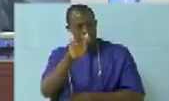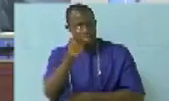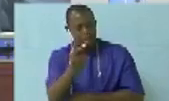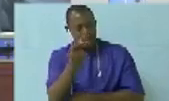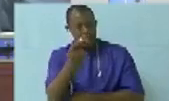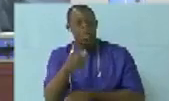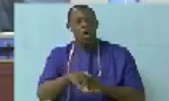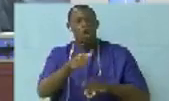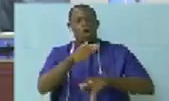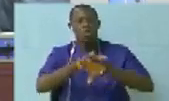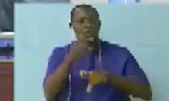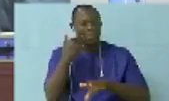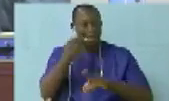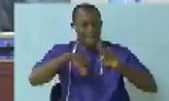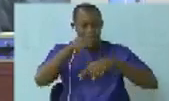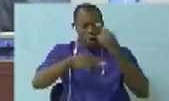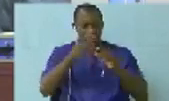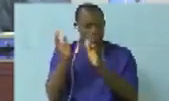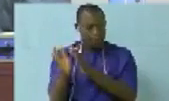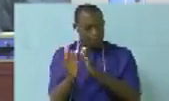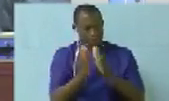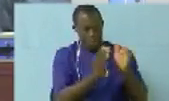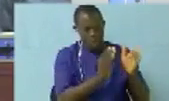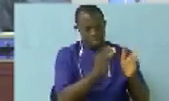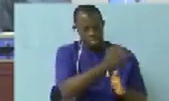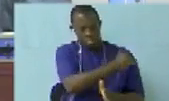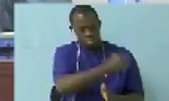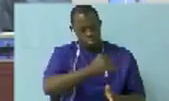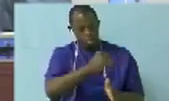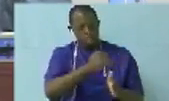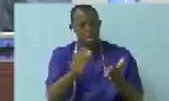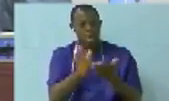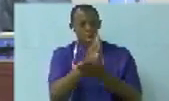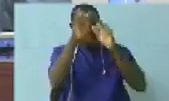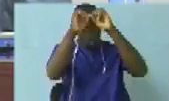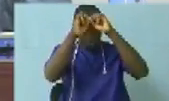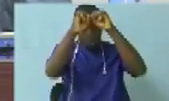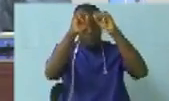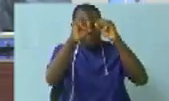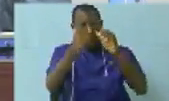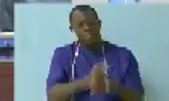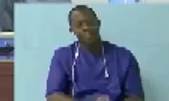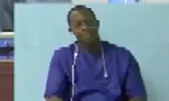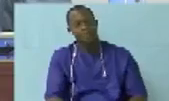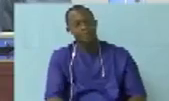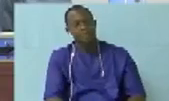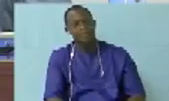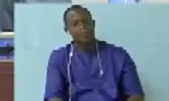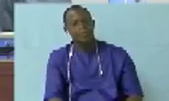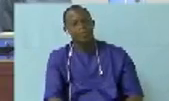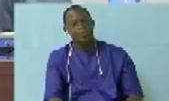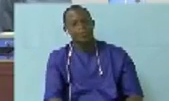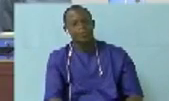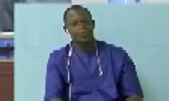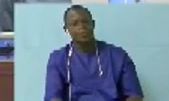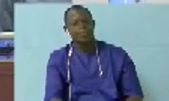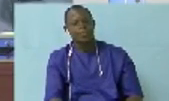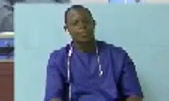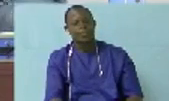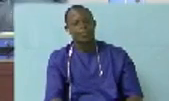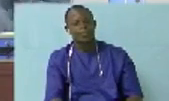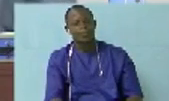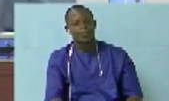coup. Ko nyumfana mko doli sedaro doli member itandila ko if inale Lantombong kala mutandila jumi kudeta nyinna